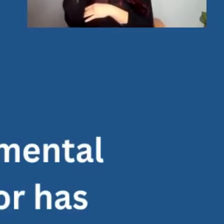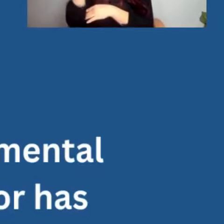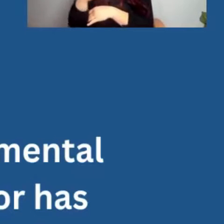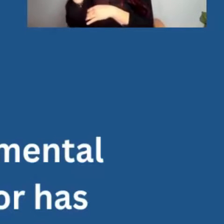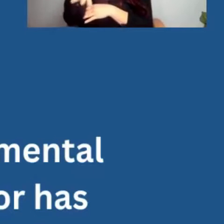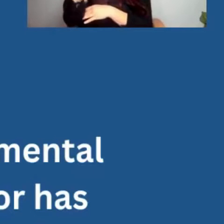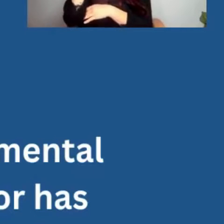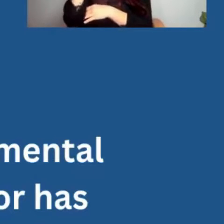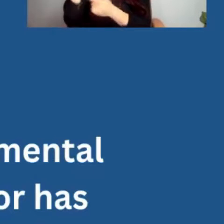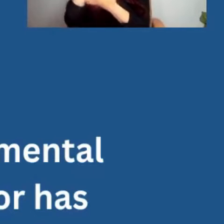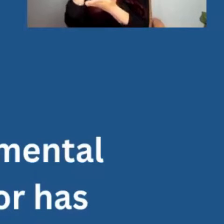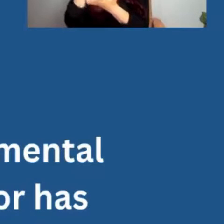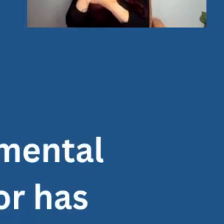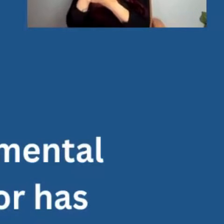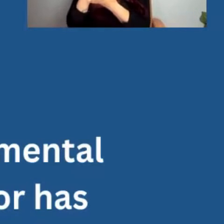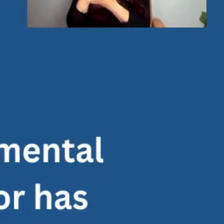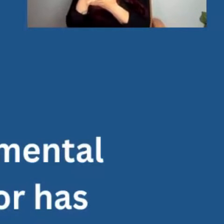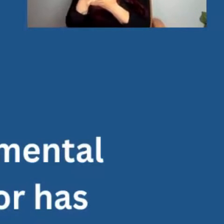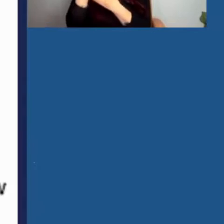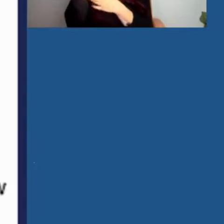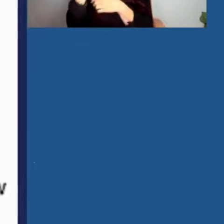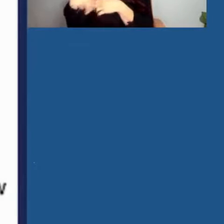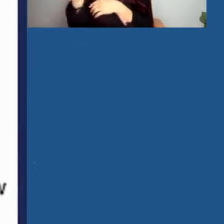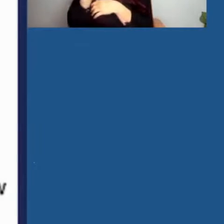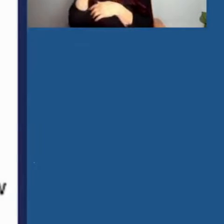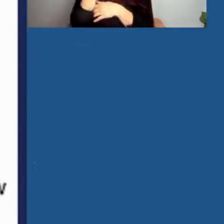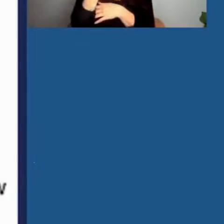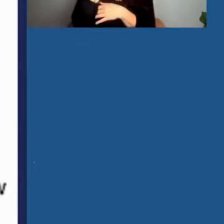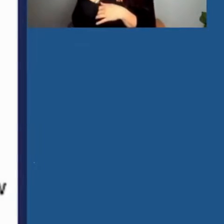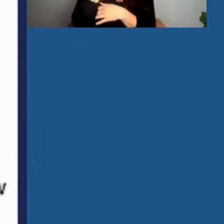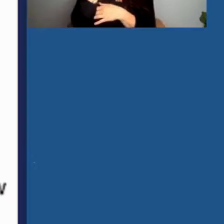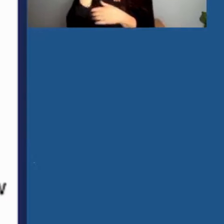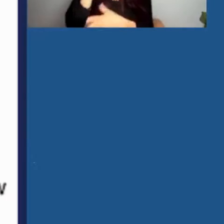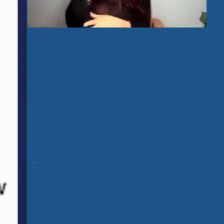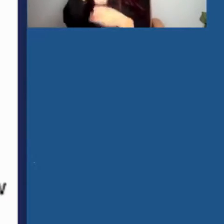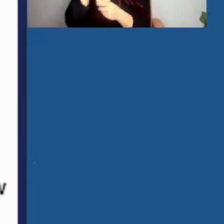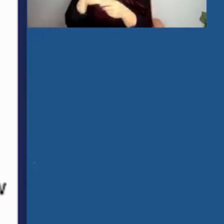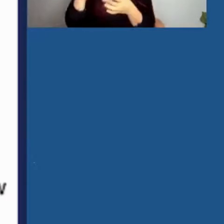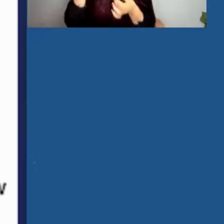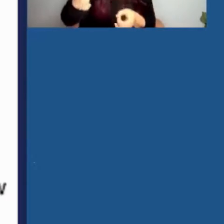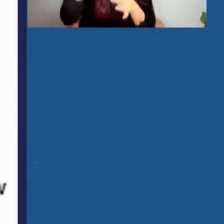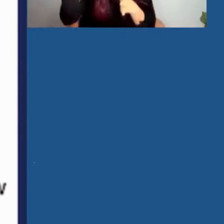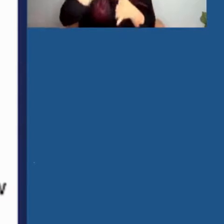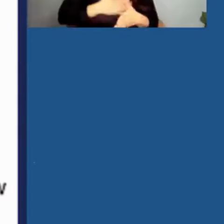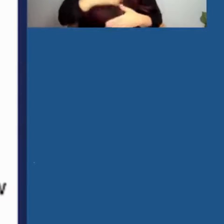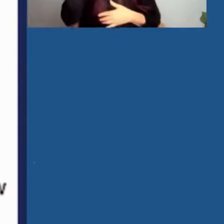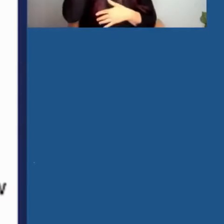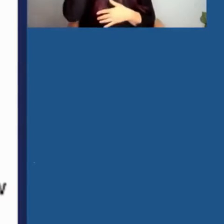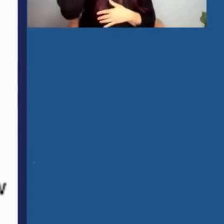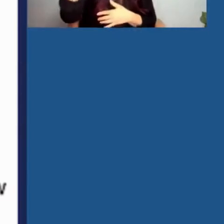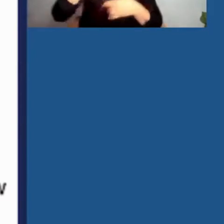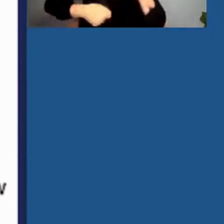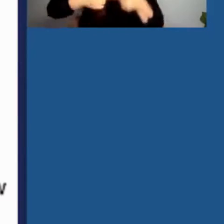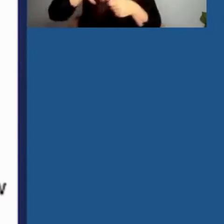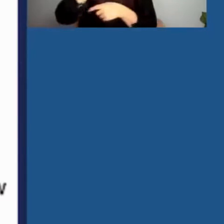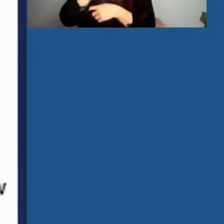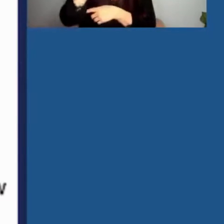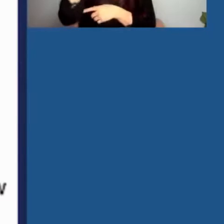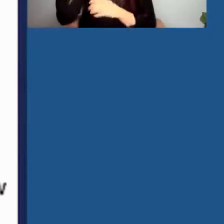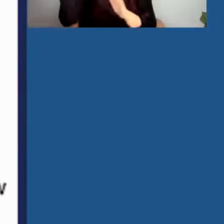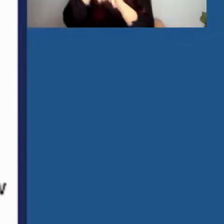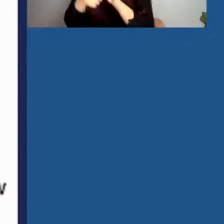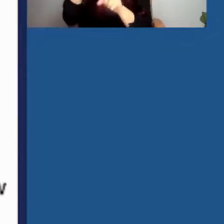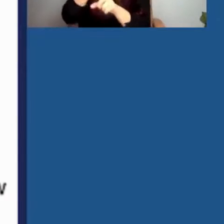nimh.nih.gov/findhelp. If you or someone you know is in crisis, please call or text the 988 Suicide and